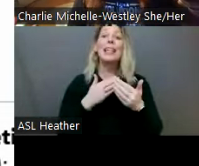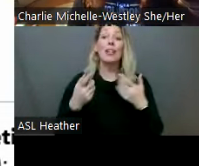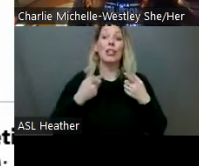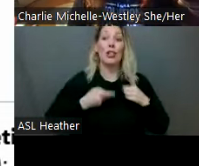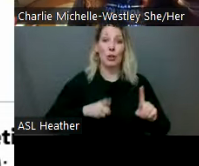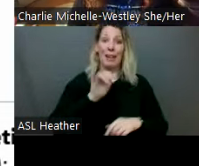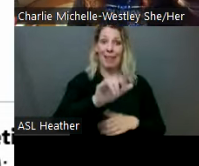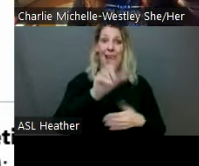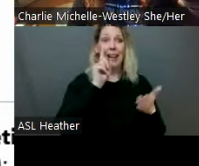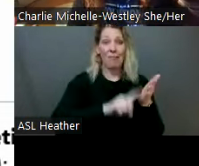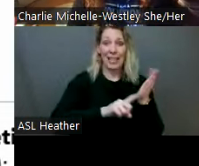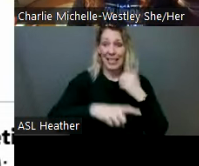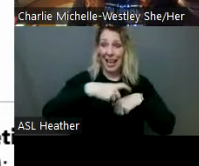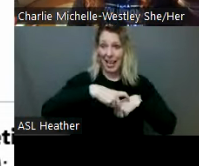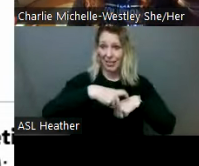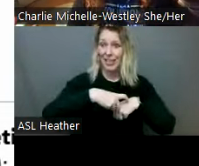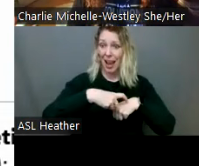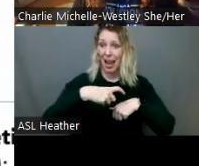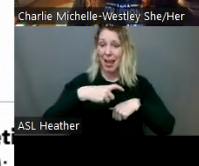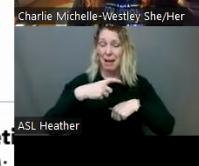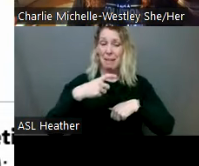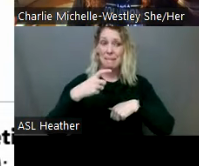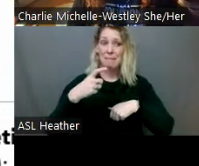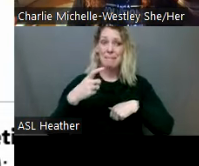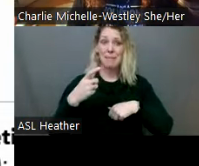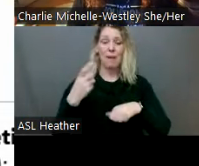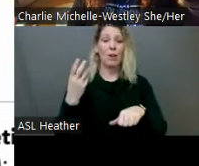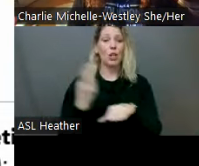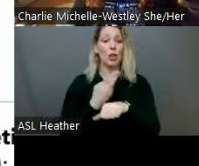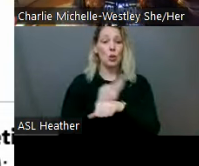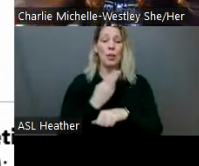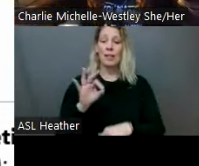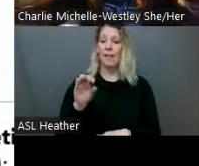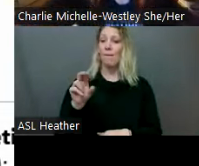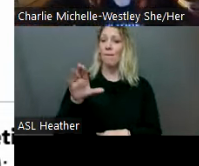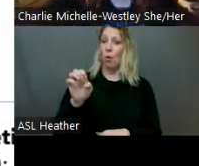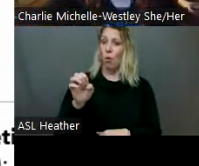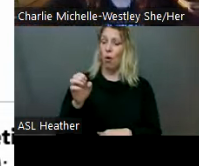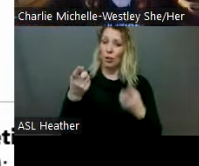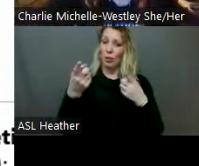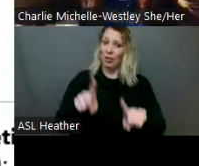time, where he had a use of force that resulted in the death